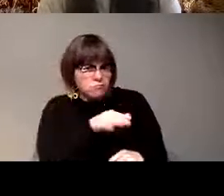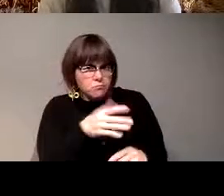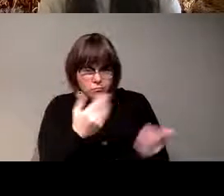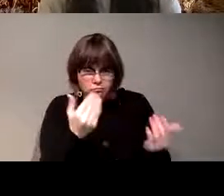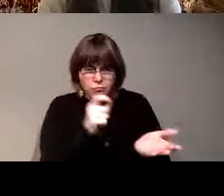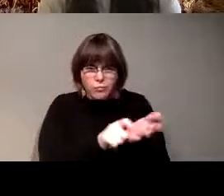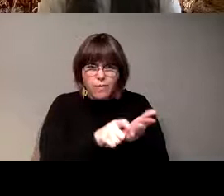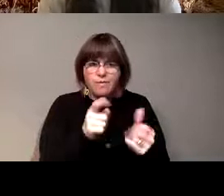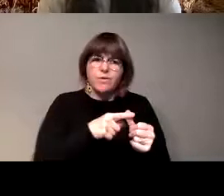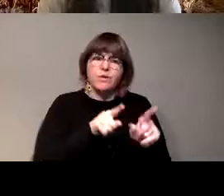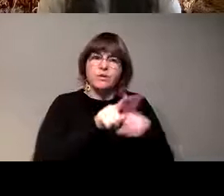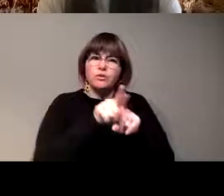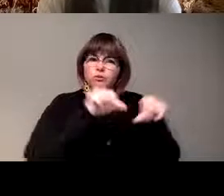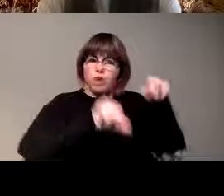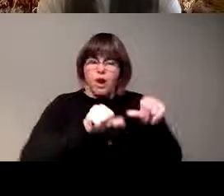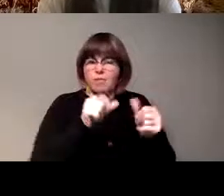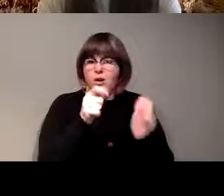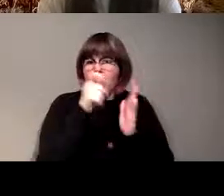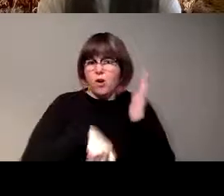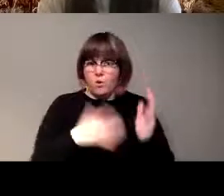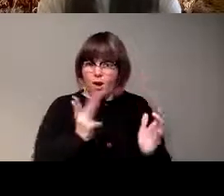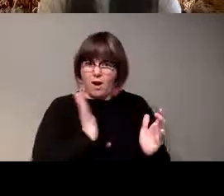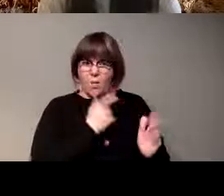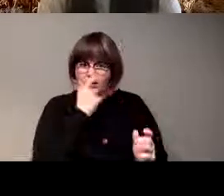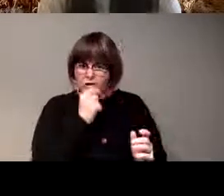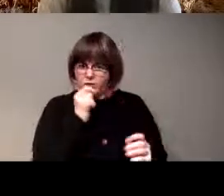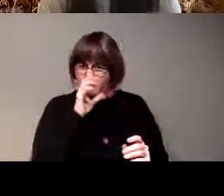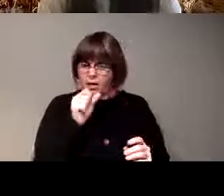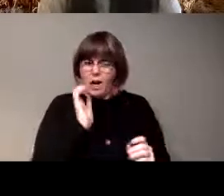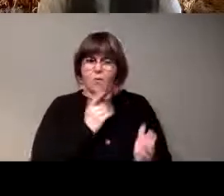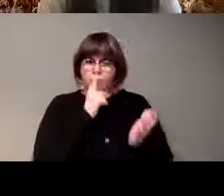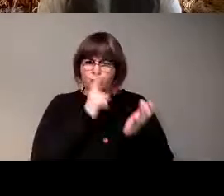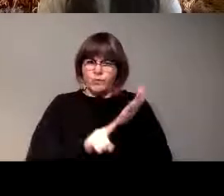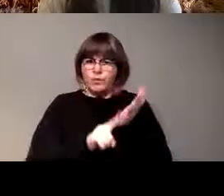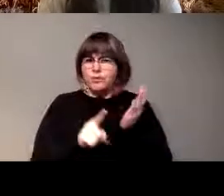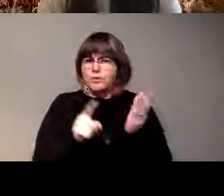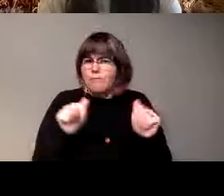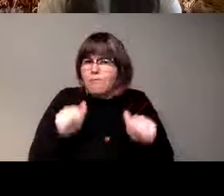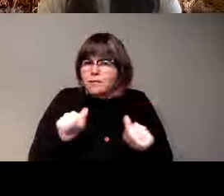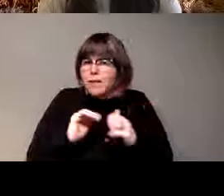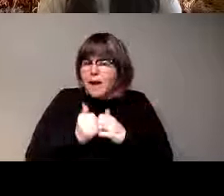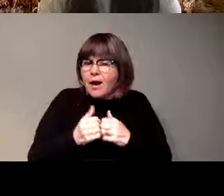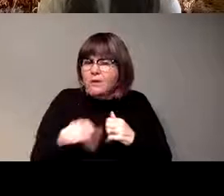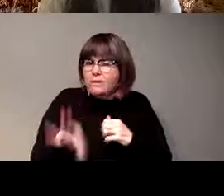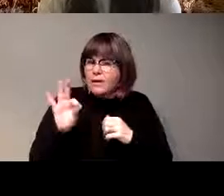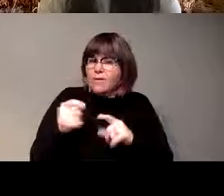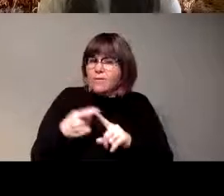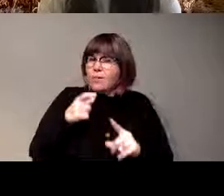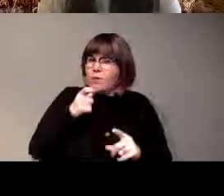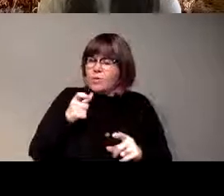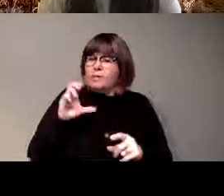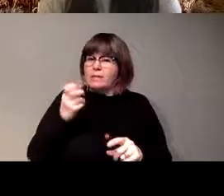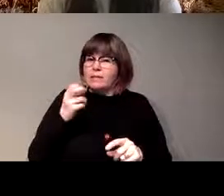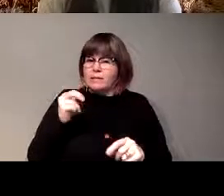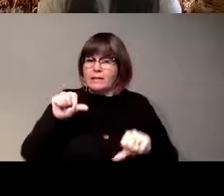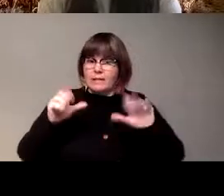first astronomy article because they found it so interesting that the research was made possible by a discovery by citizen